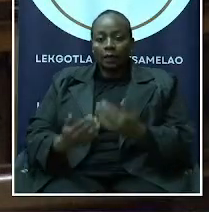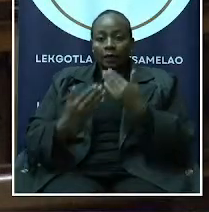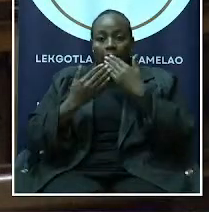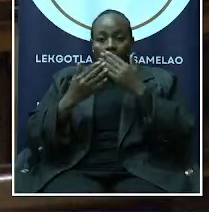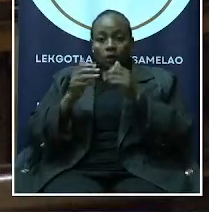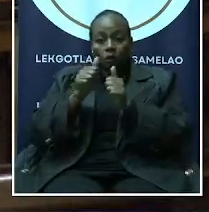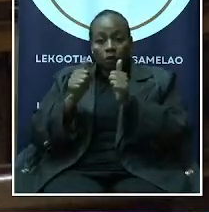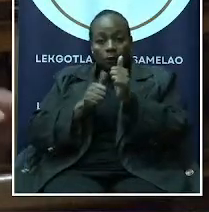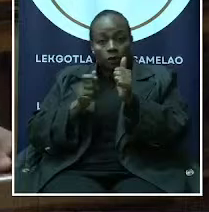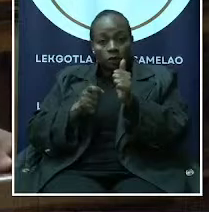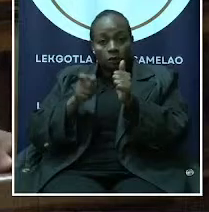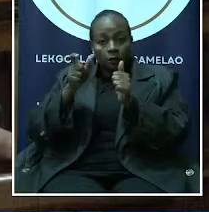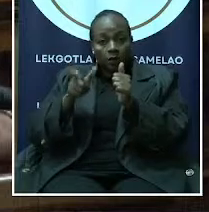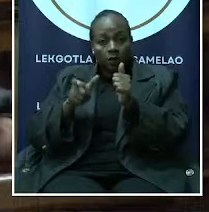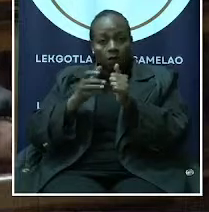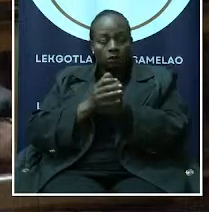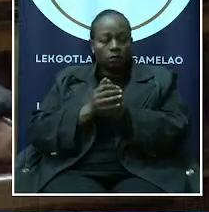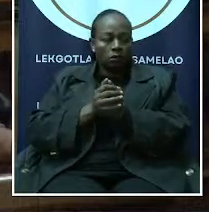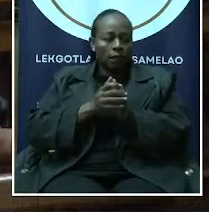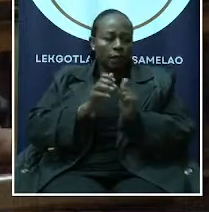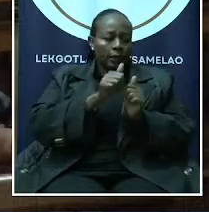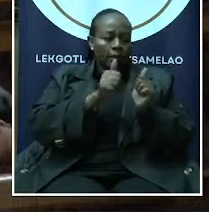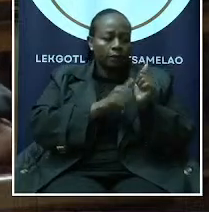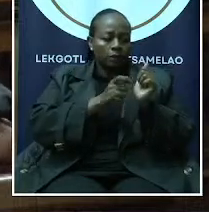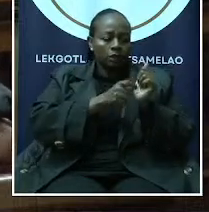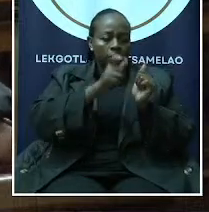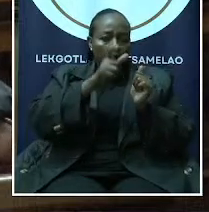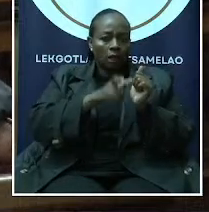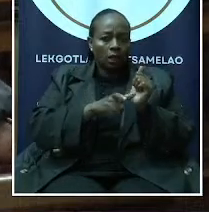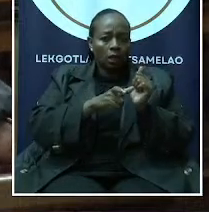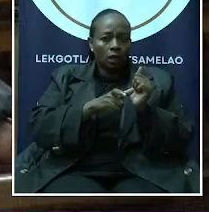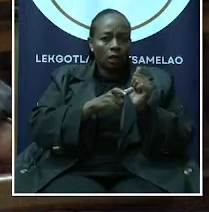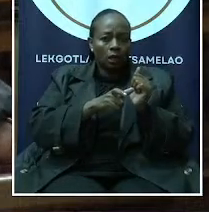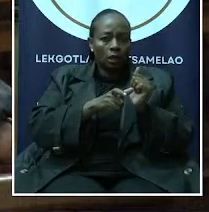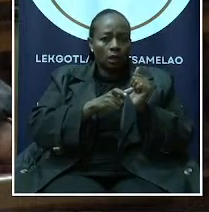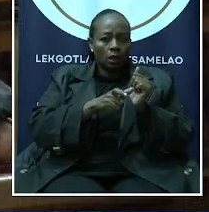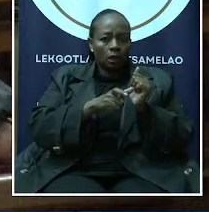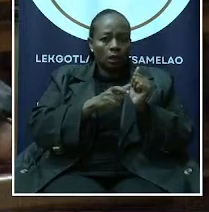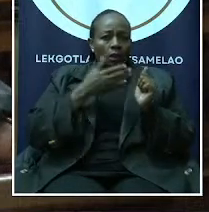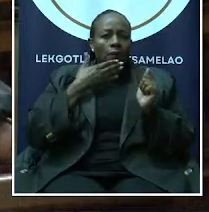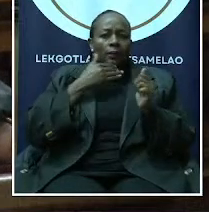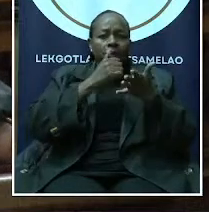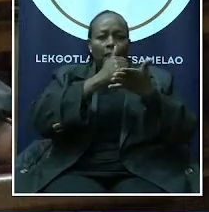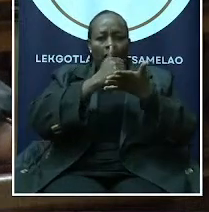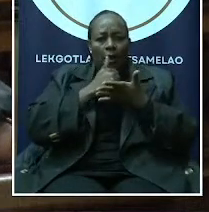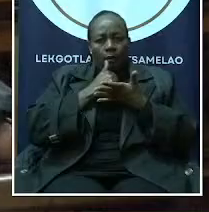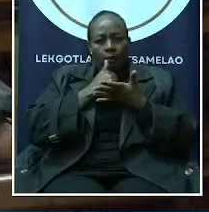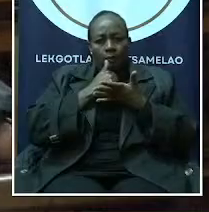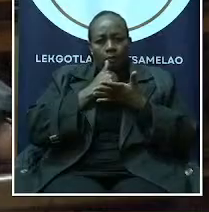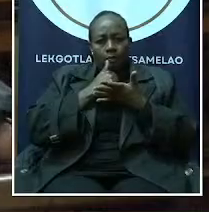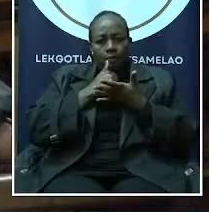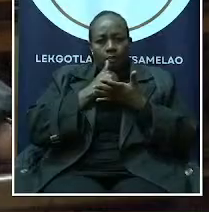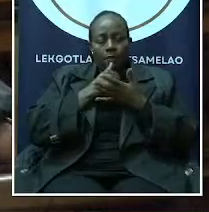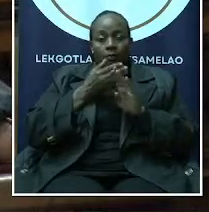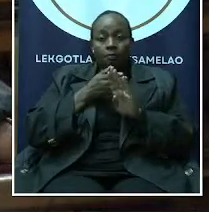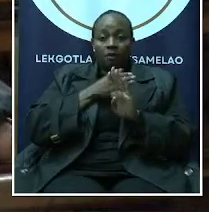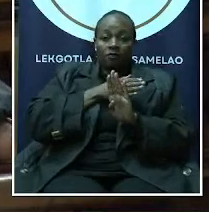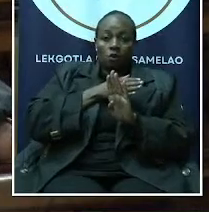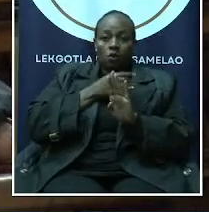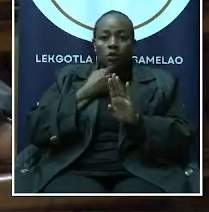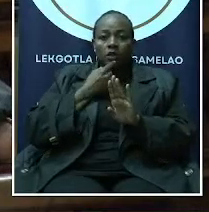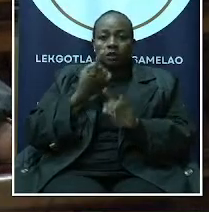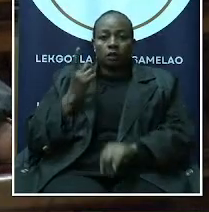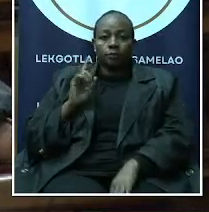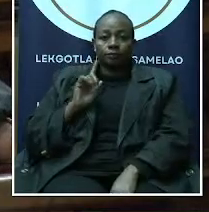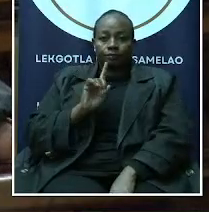Deputy Speaker. Deputy Speaker, can we just be assisted? I think it was noted that when we enter